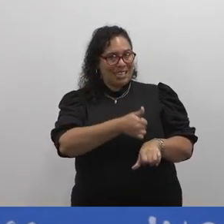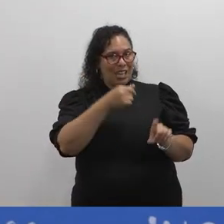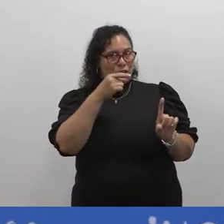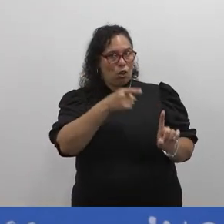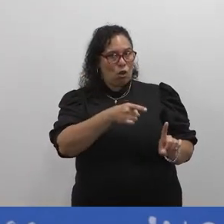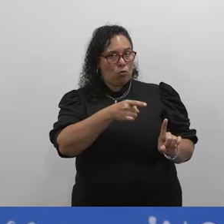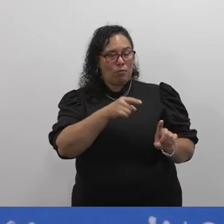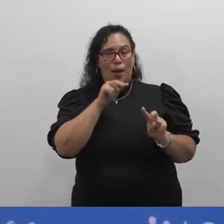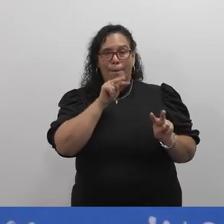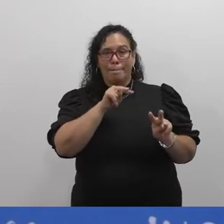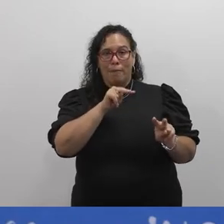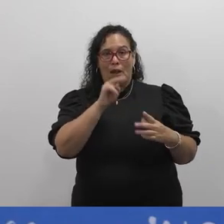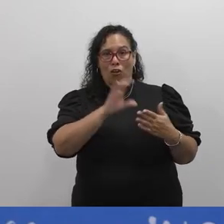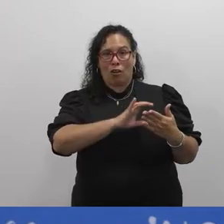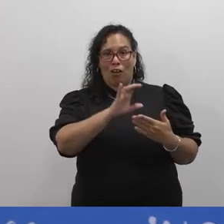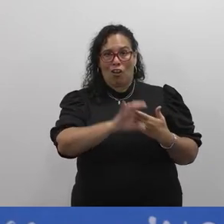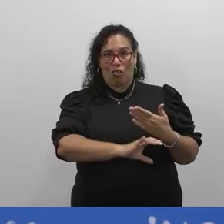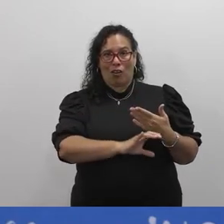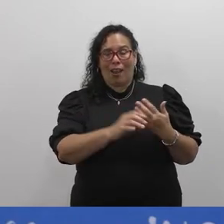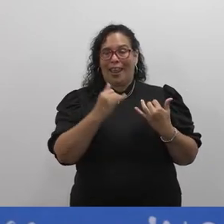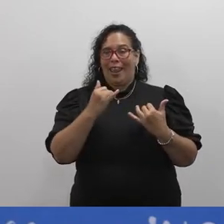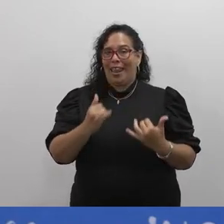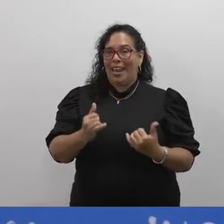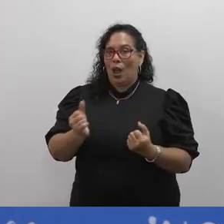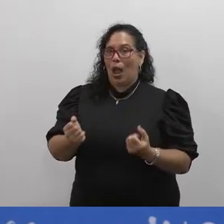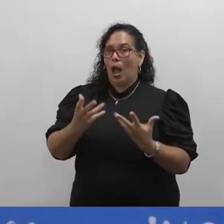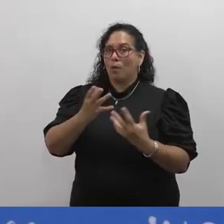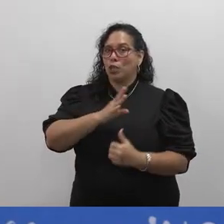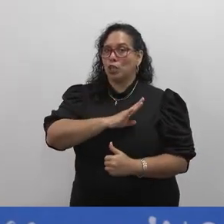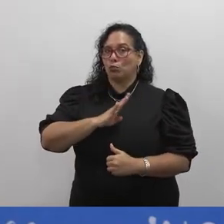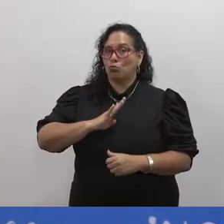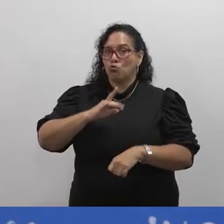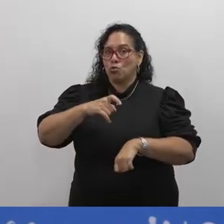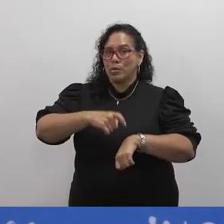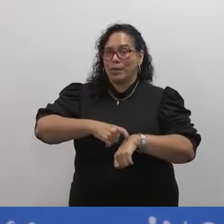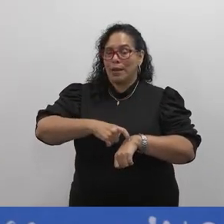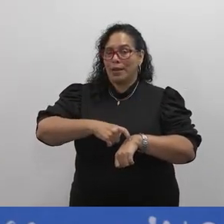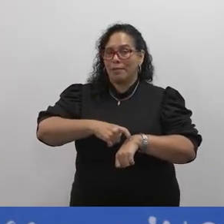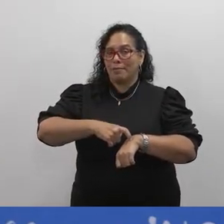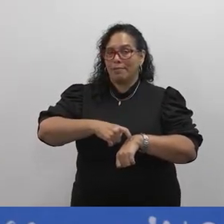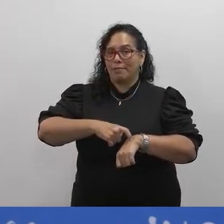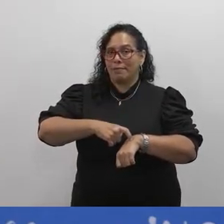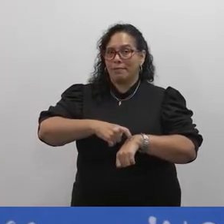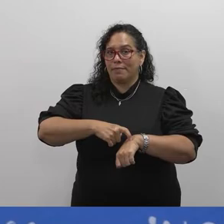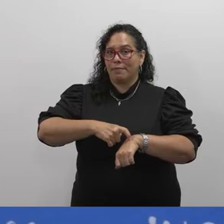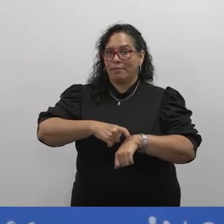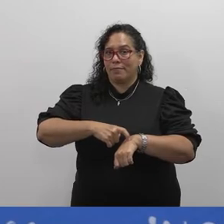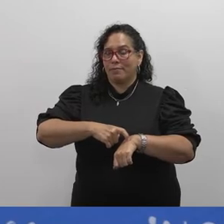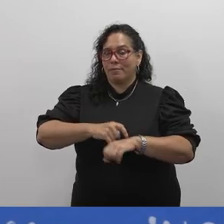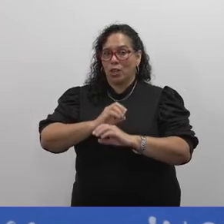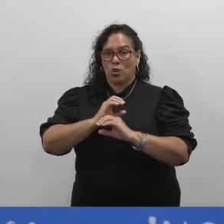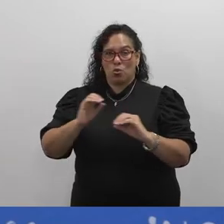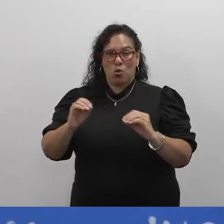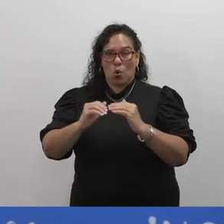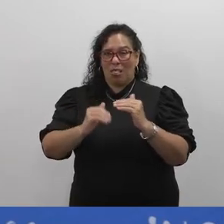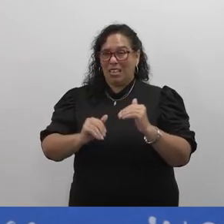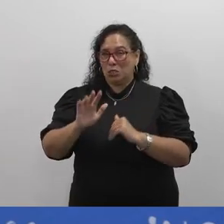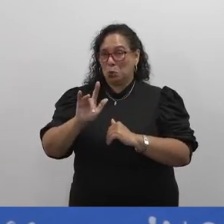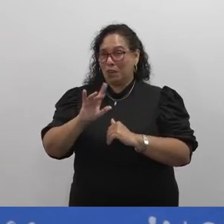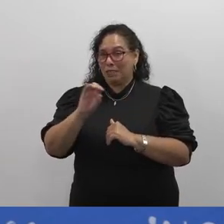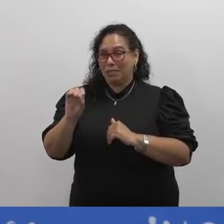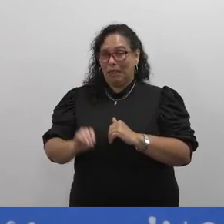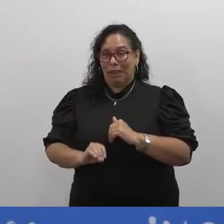the monitoring calendar, now how much of our board time is it? The board invests no less than 25% of its total